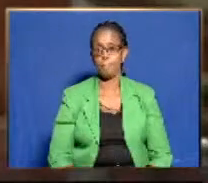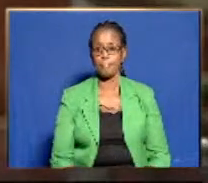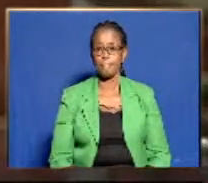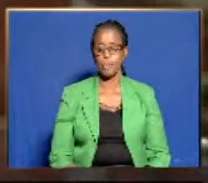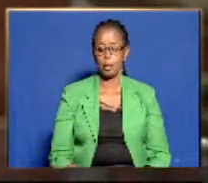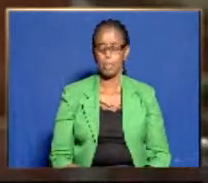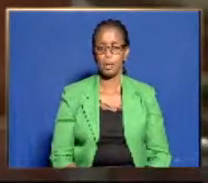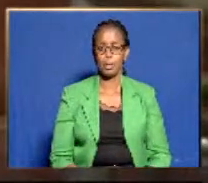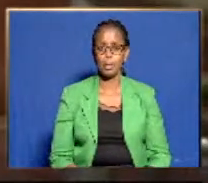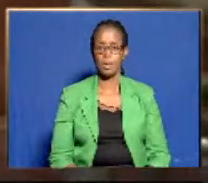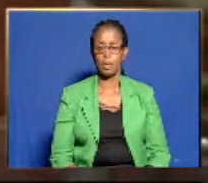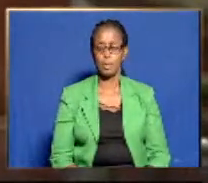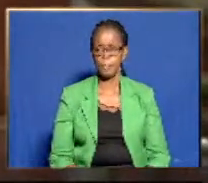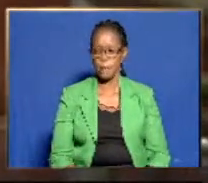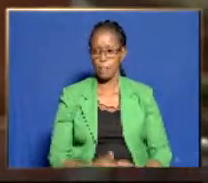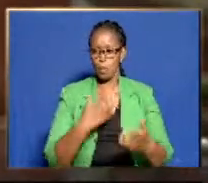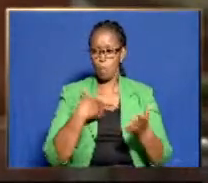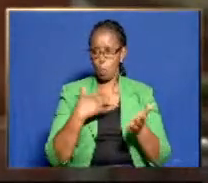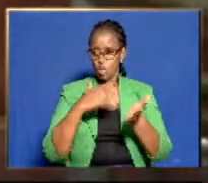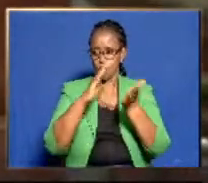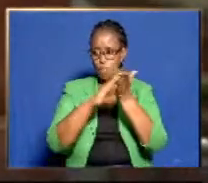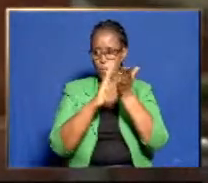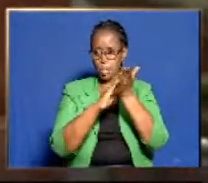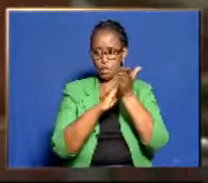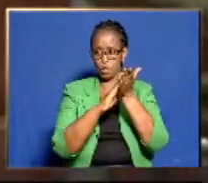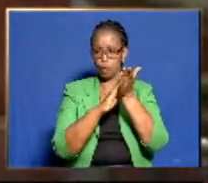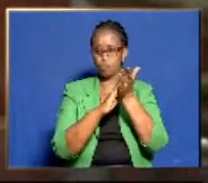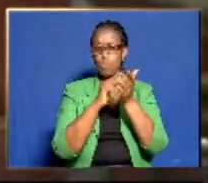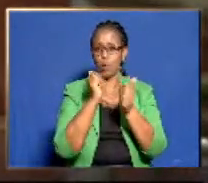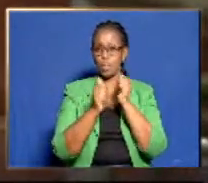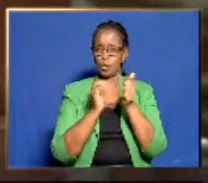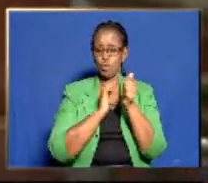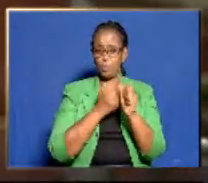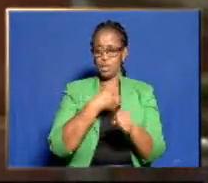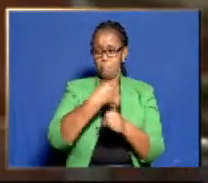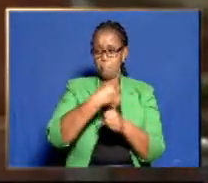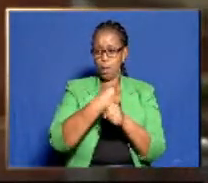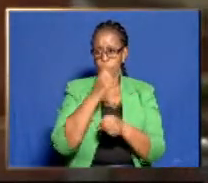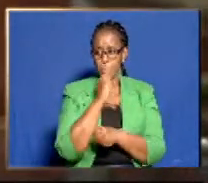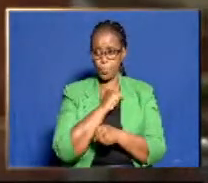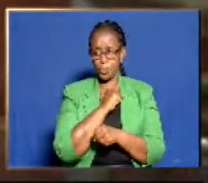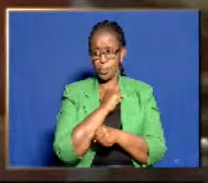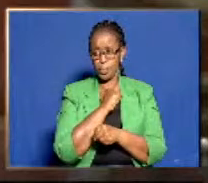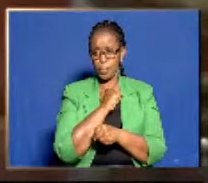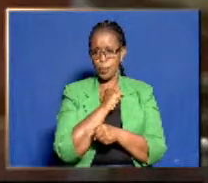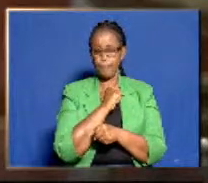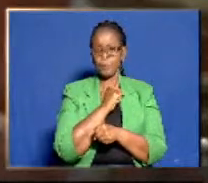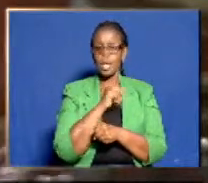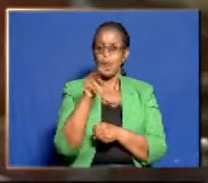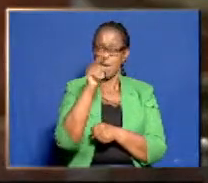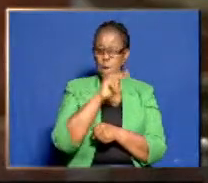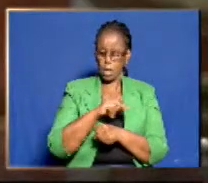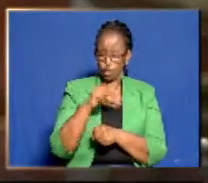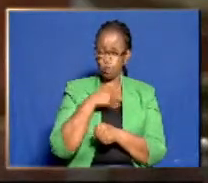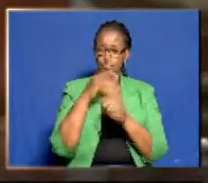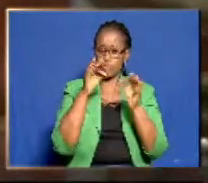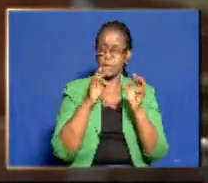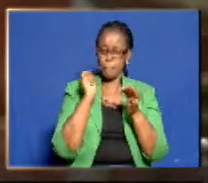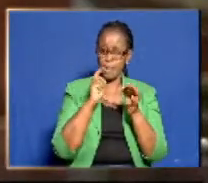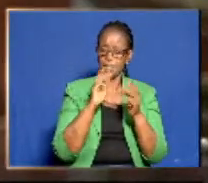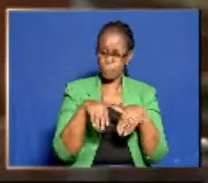Speaker, I would also like to other recommendations that the committee made, that the National Treasury should avail additional funding in the